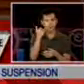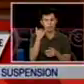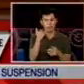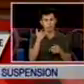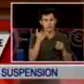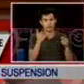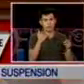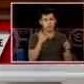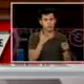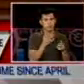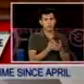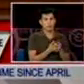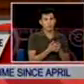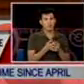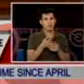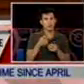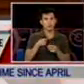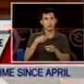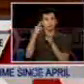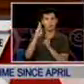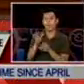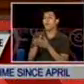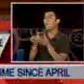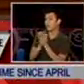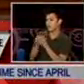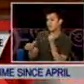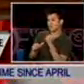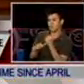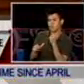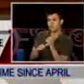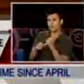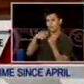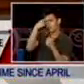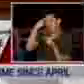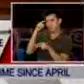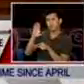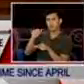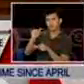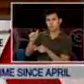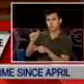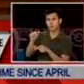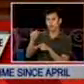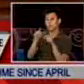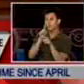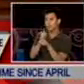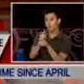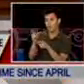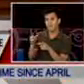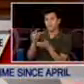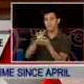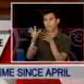the picture? Your Honor, because I had to ask their assistance, because DICOA, there are CPAs in DICOA,